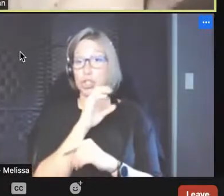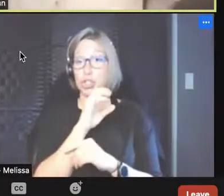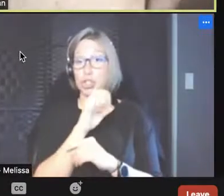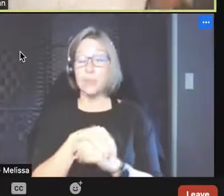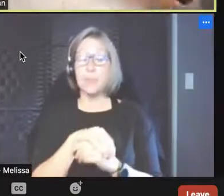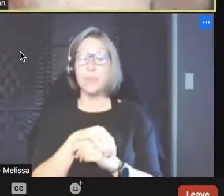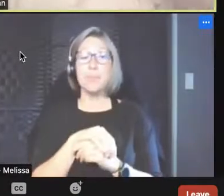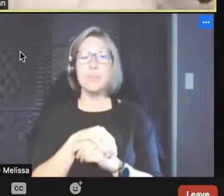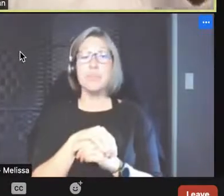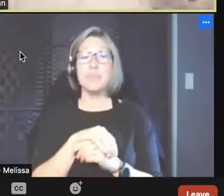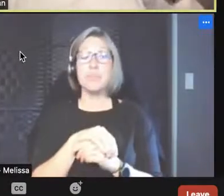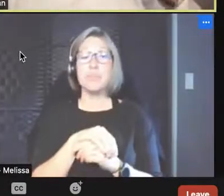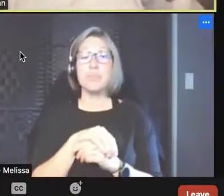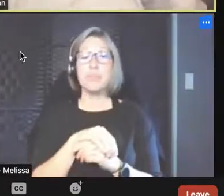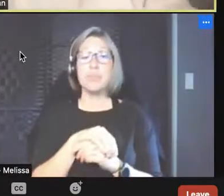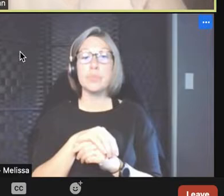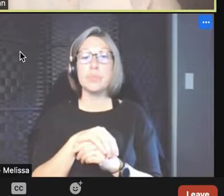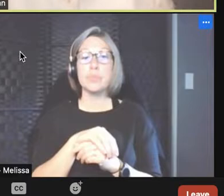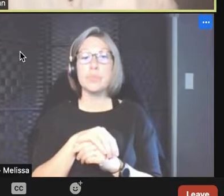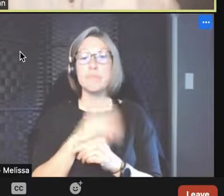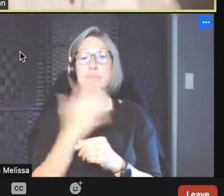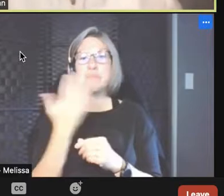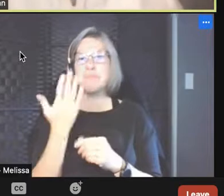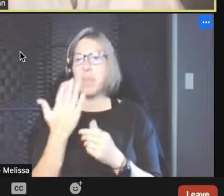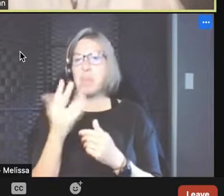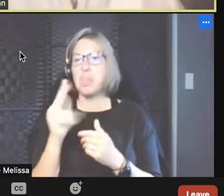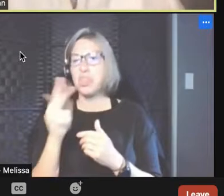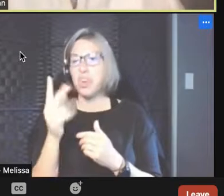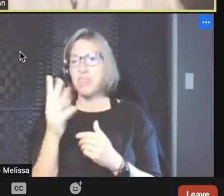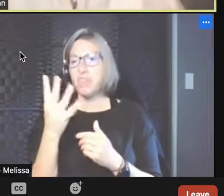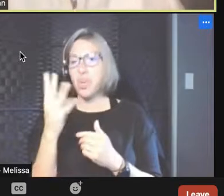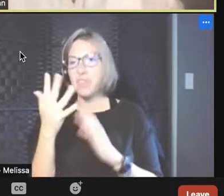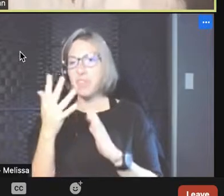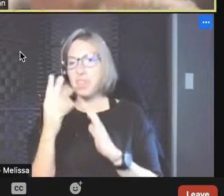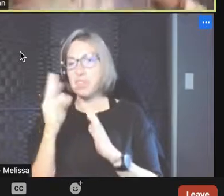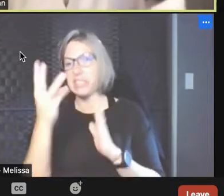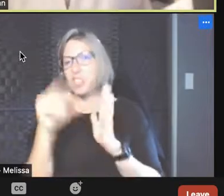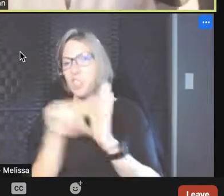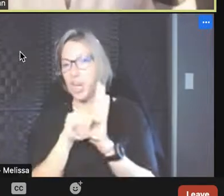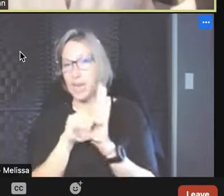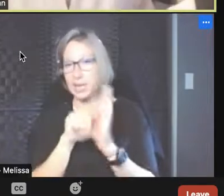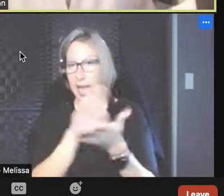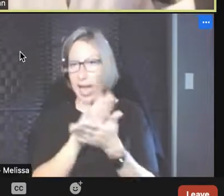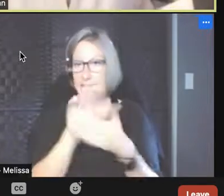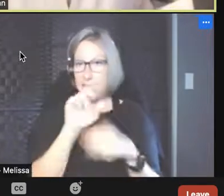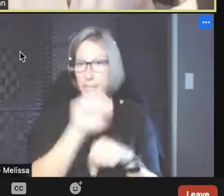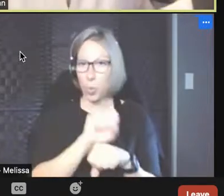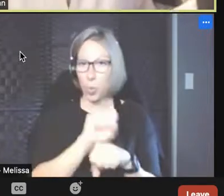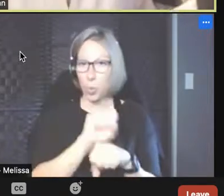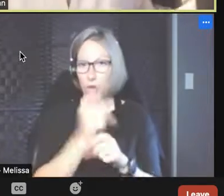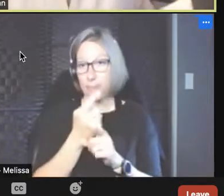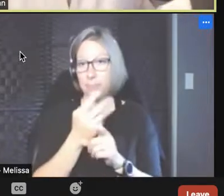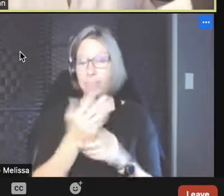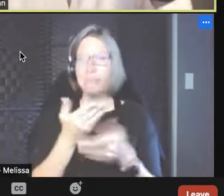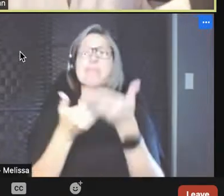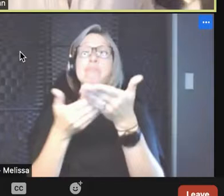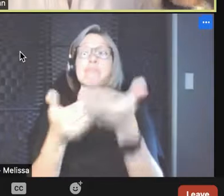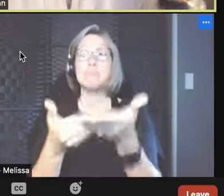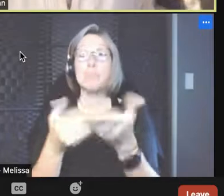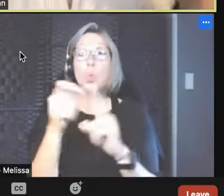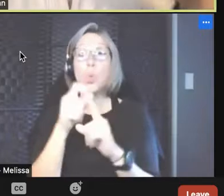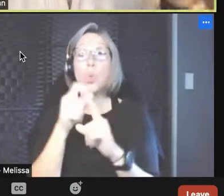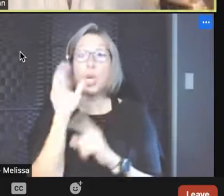academic work that's in, 3rd grade, 4th grade, 5th grade, 6th grade, they get these crazy word searches. The word search is